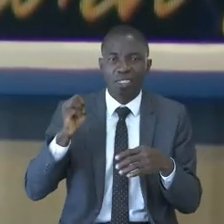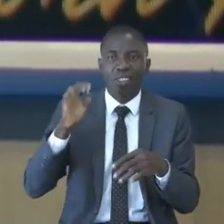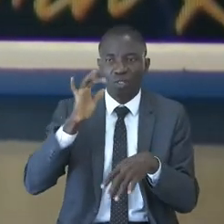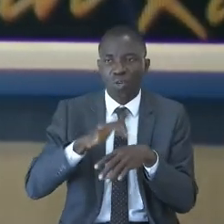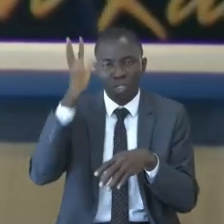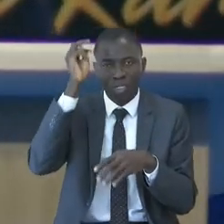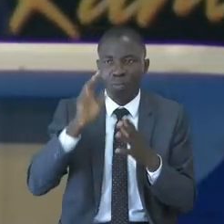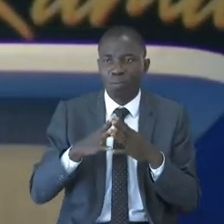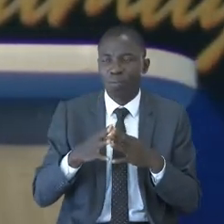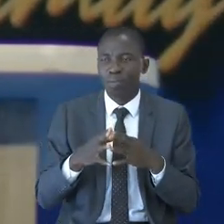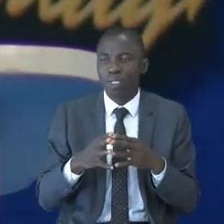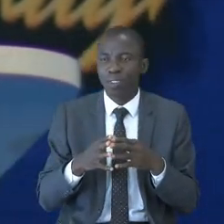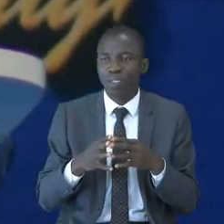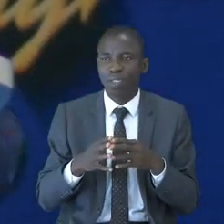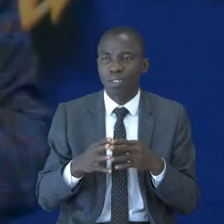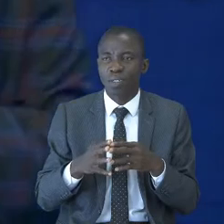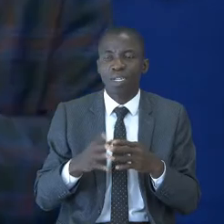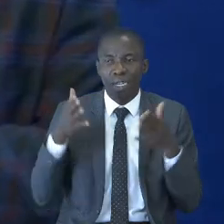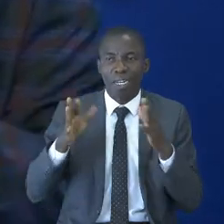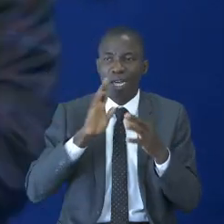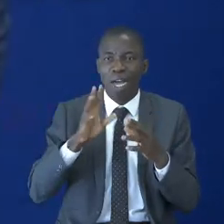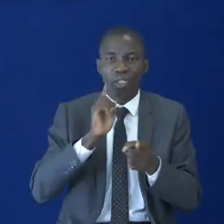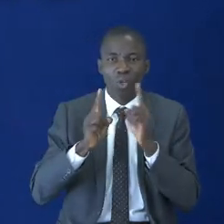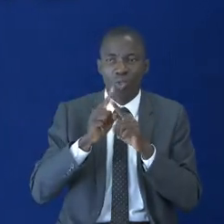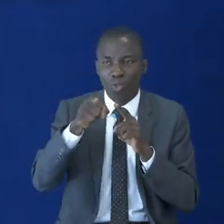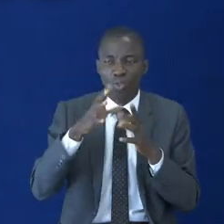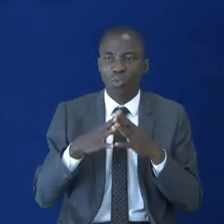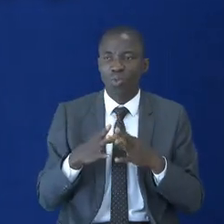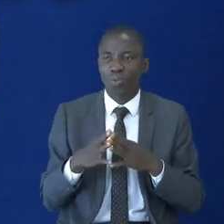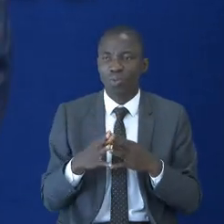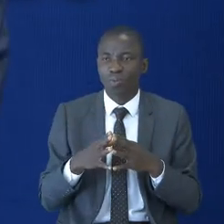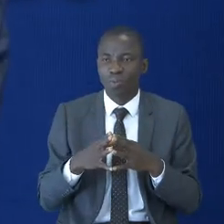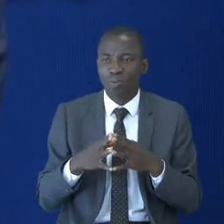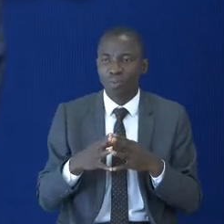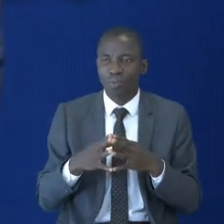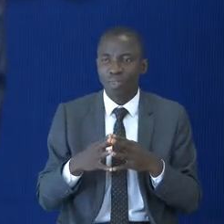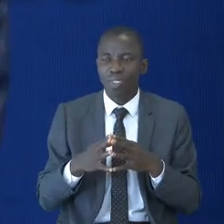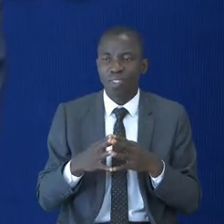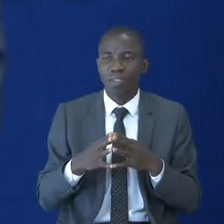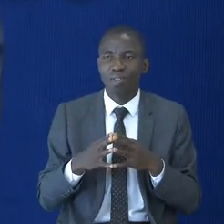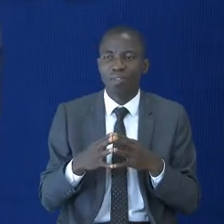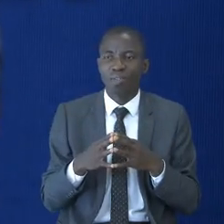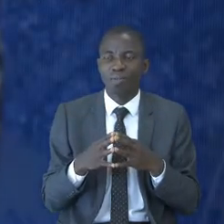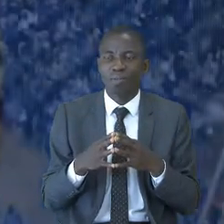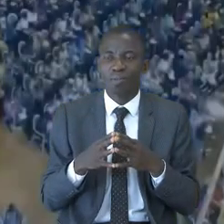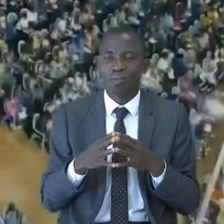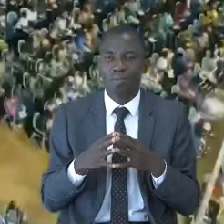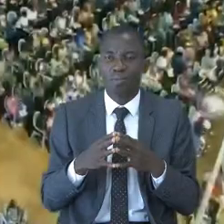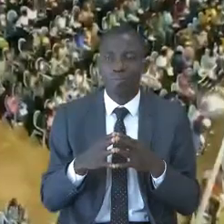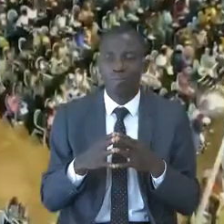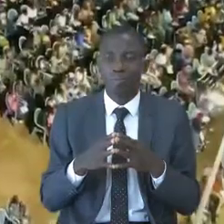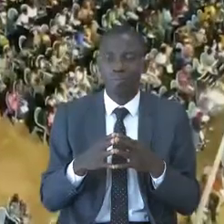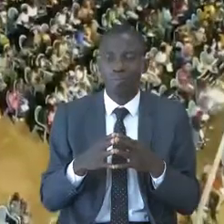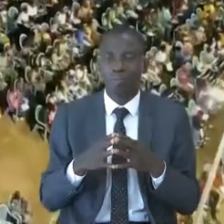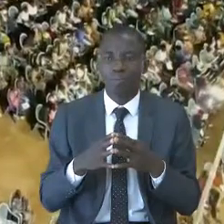show her face to you. Let her talk to you about what happened to her. Thank you, Mercy. Please speak